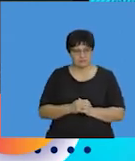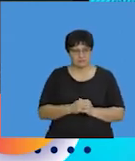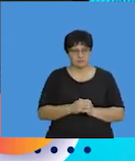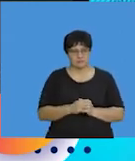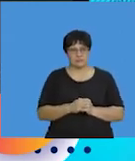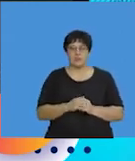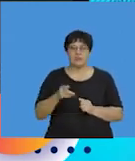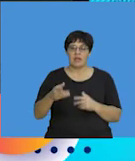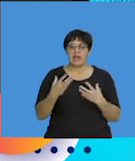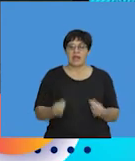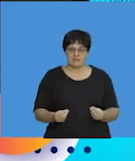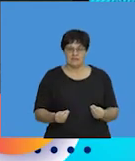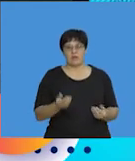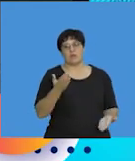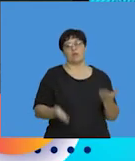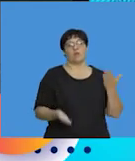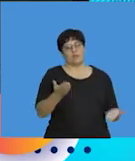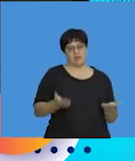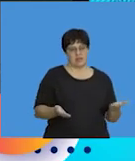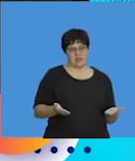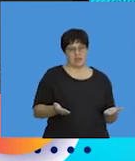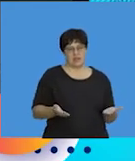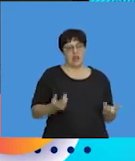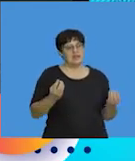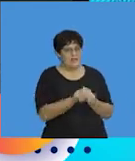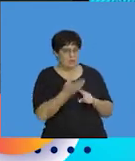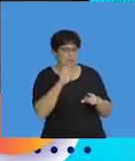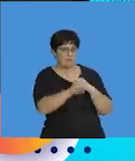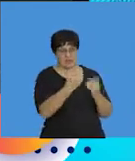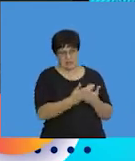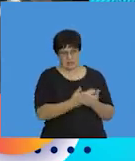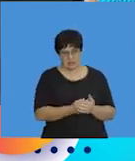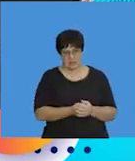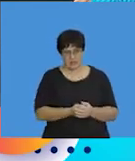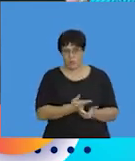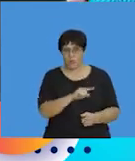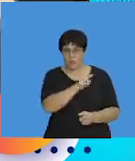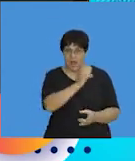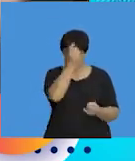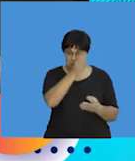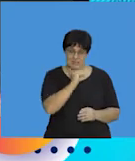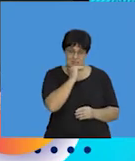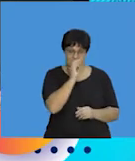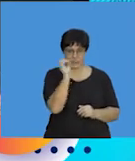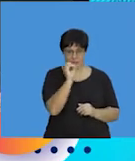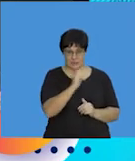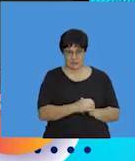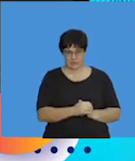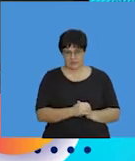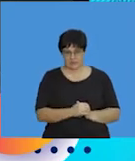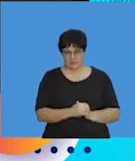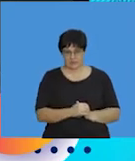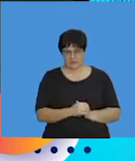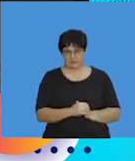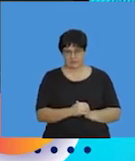this one. Okay? Here you had to compare B to something you could find because they didn't give you enough